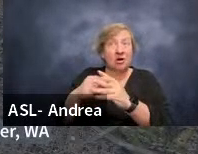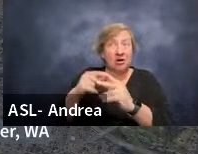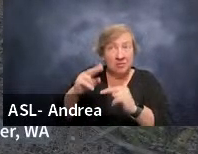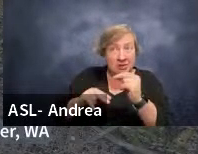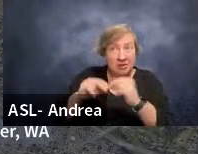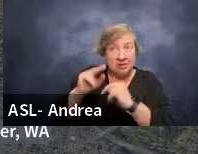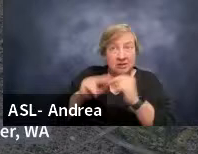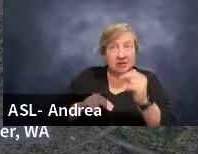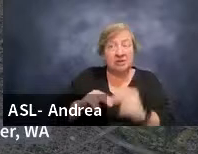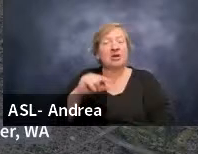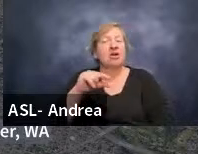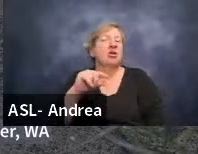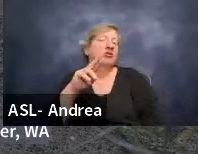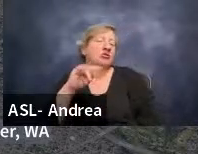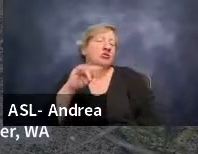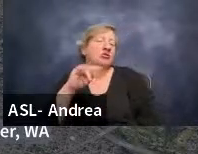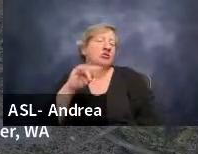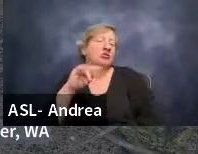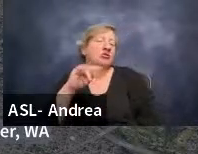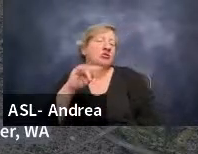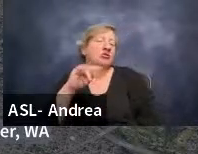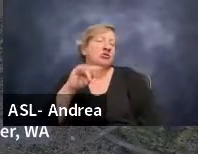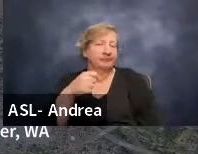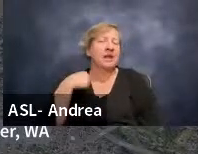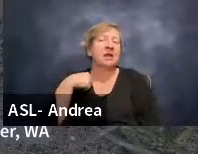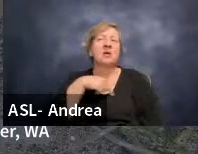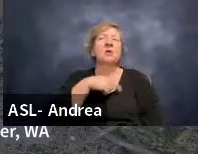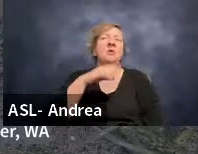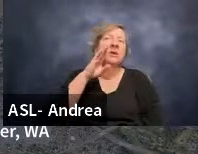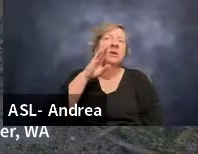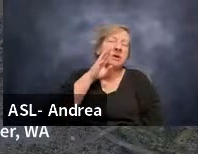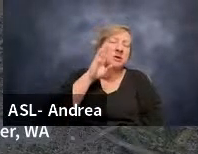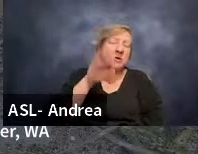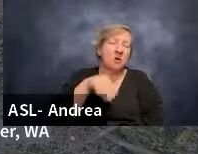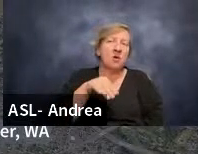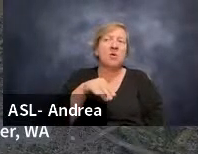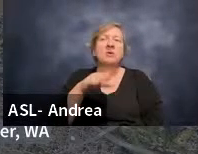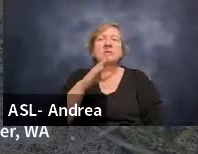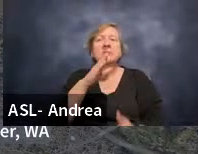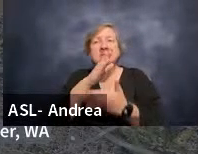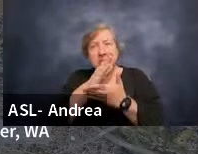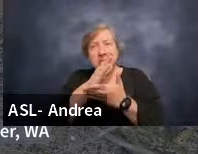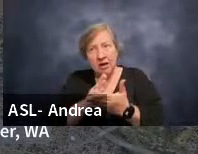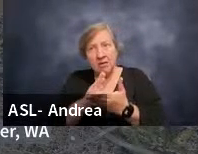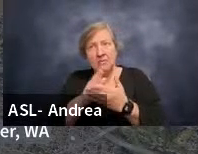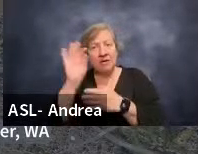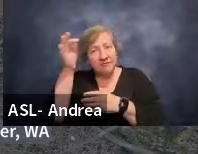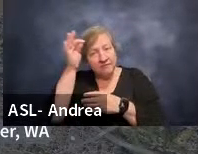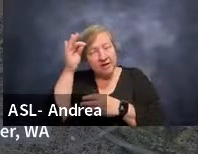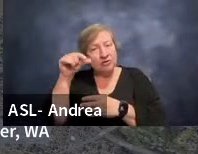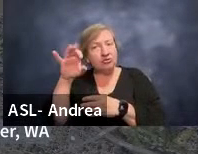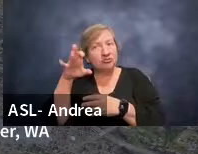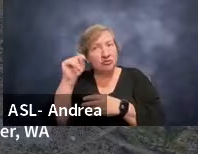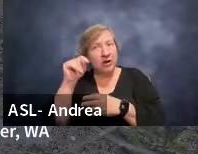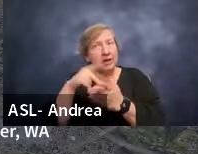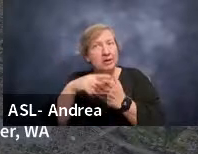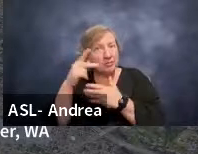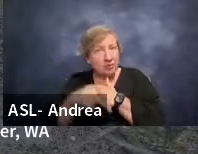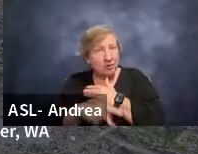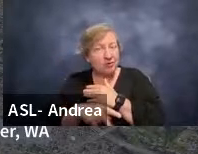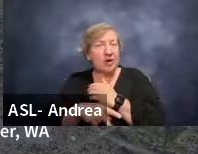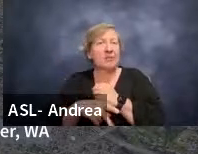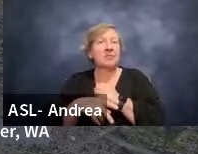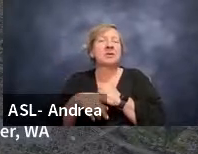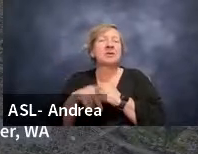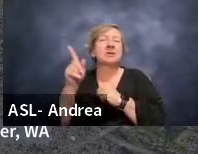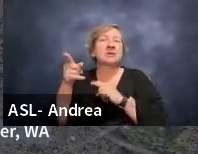Yes, we know that some of the federal grant programs, specifically from the Federal